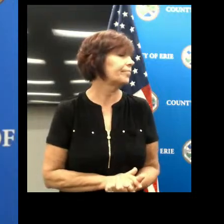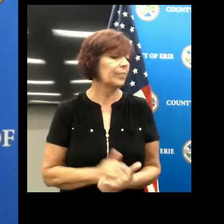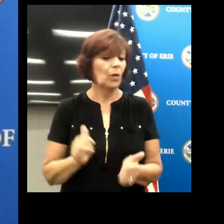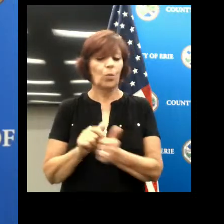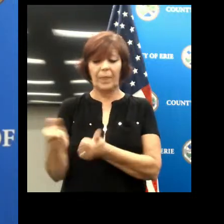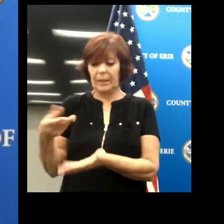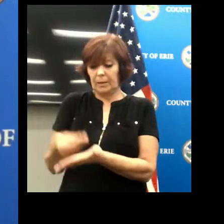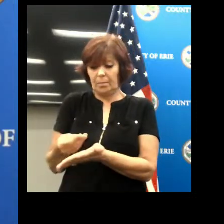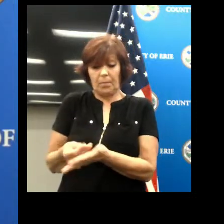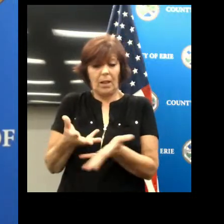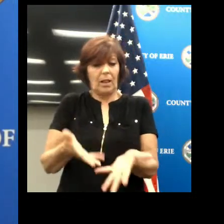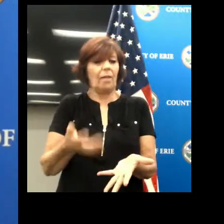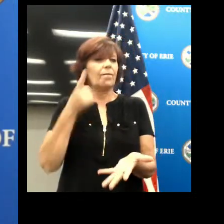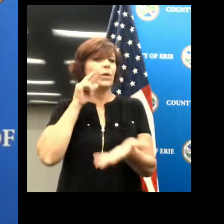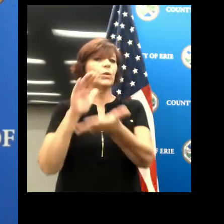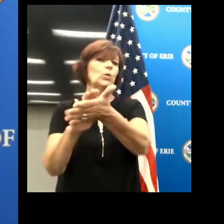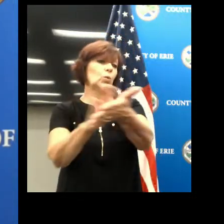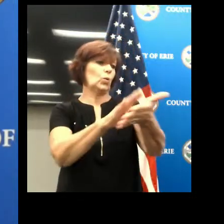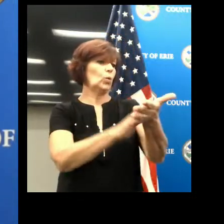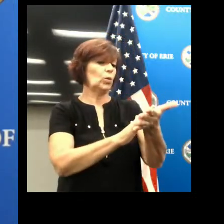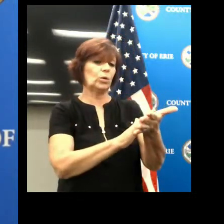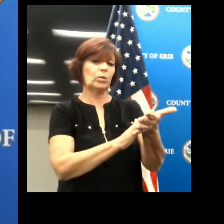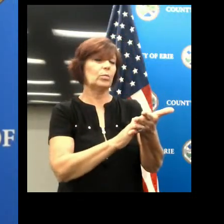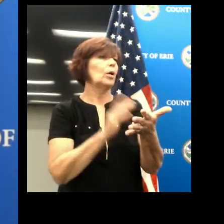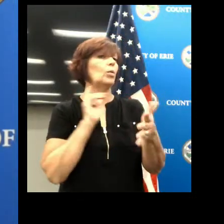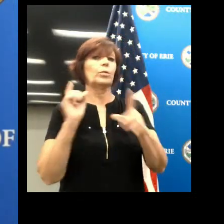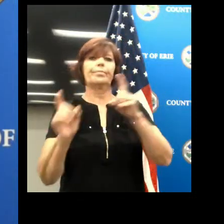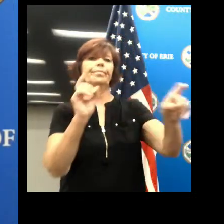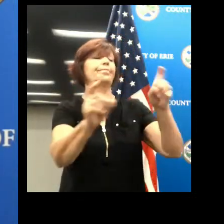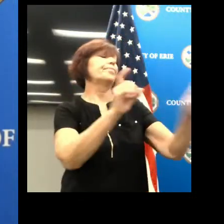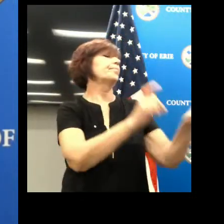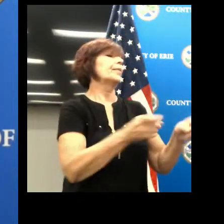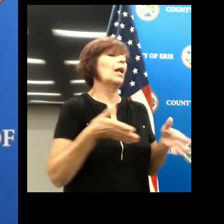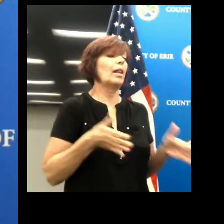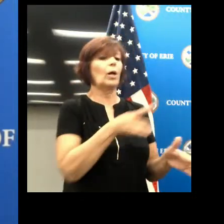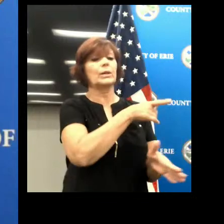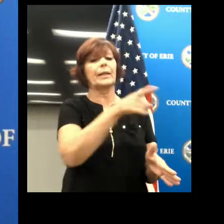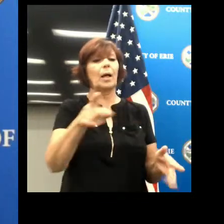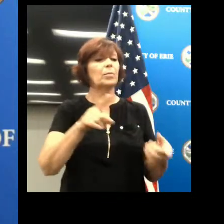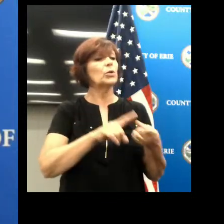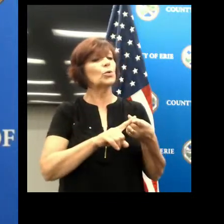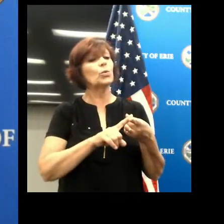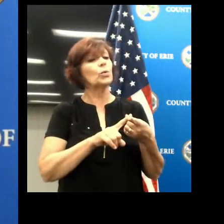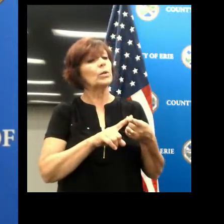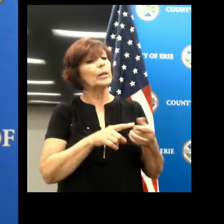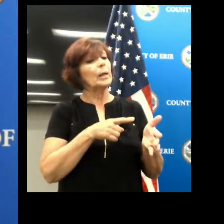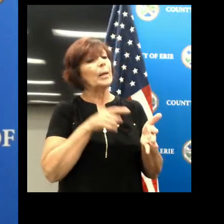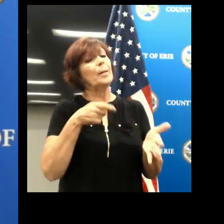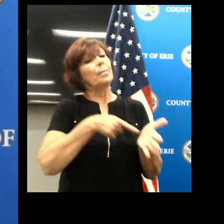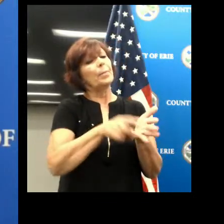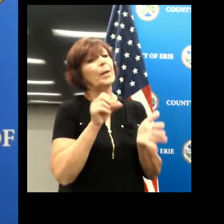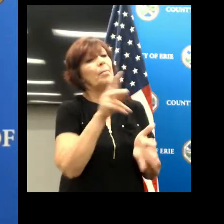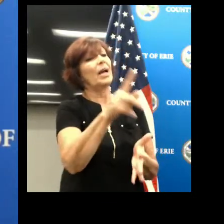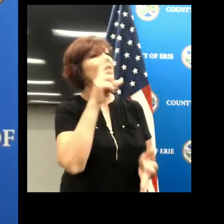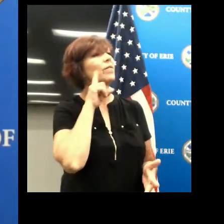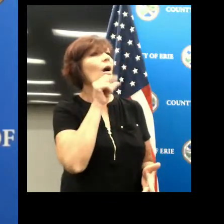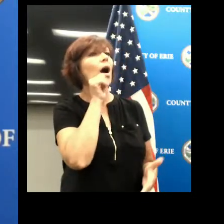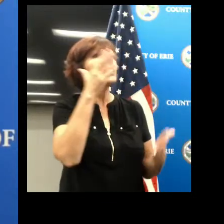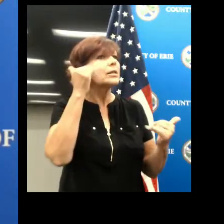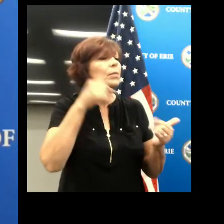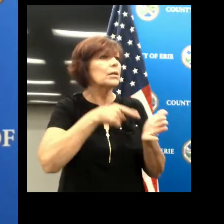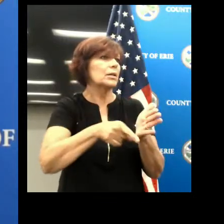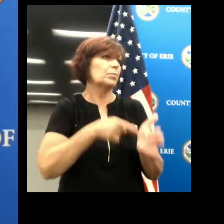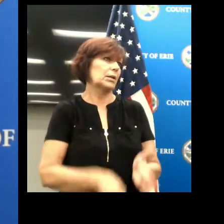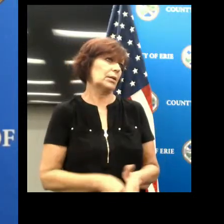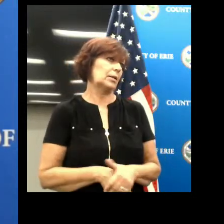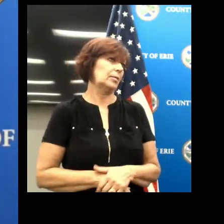funding, but this funding for school districts and the municipalities is allowing them to reimburse some of the unanticipated, unbudgeted expenses associated with